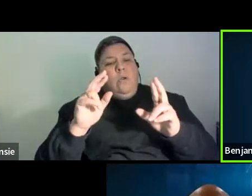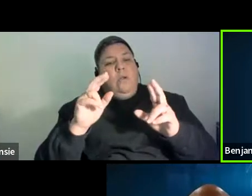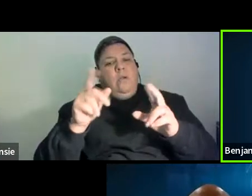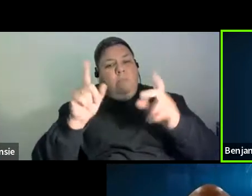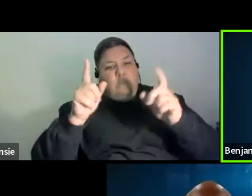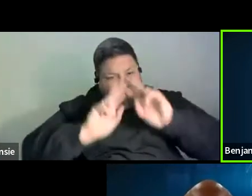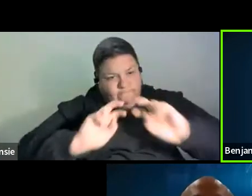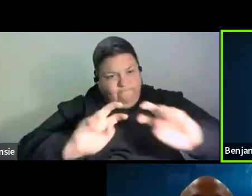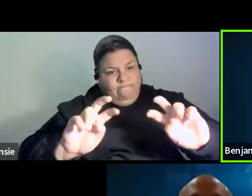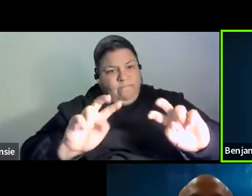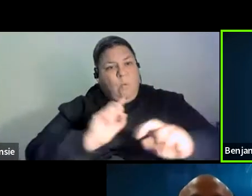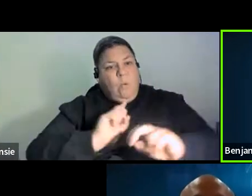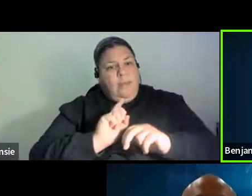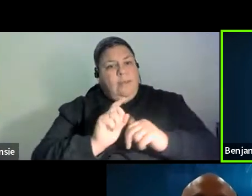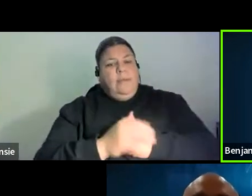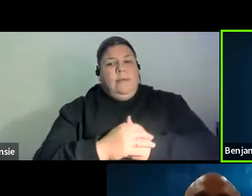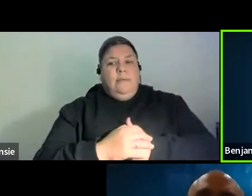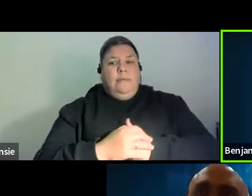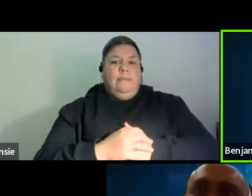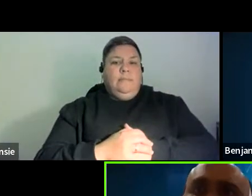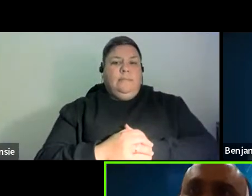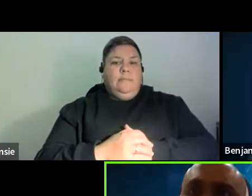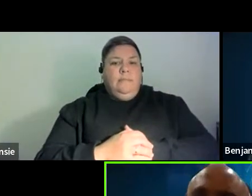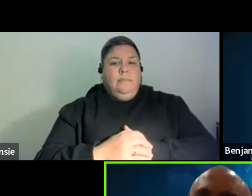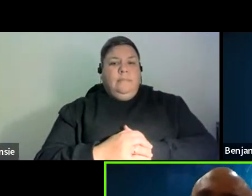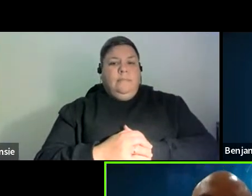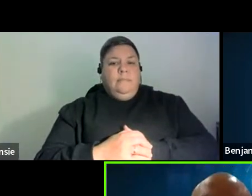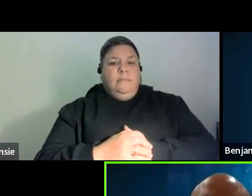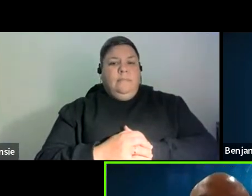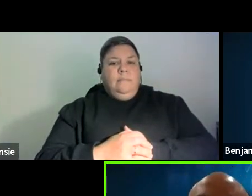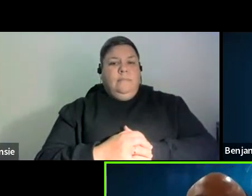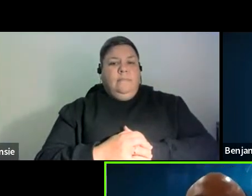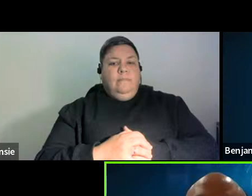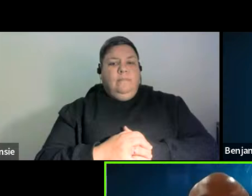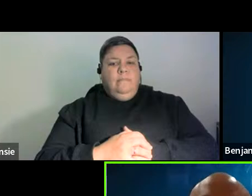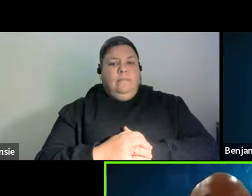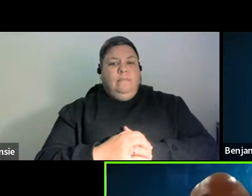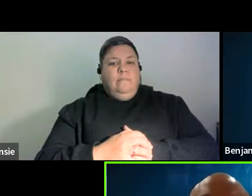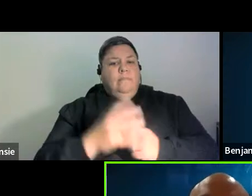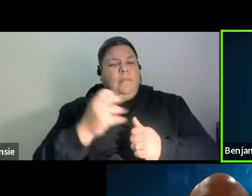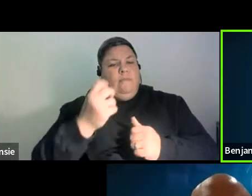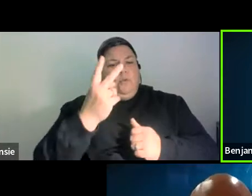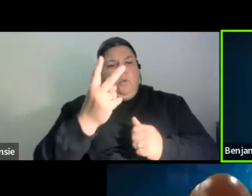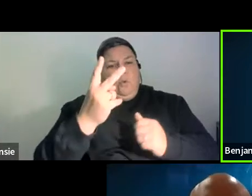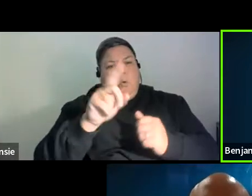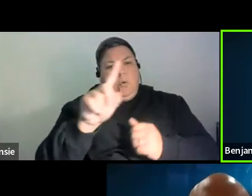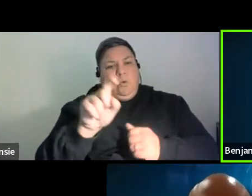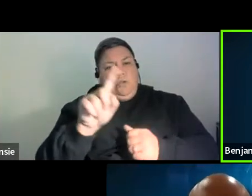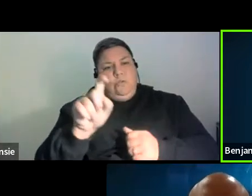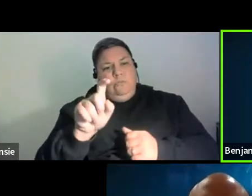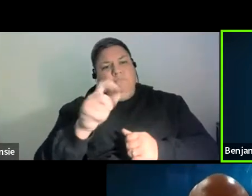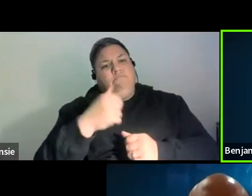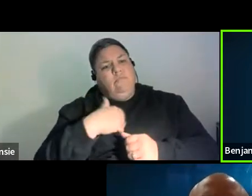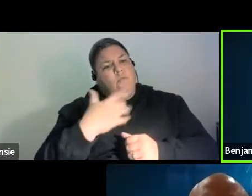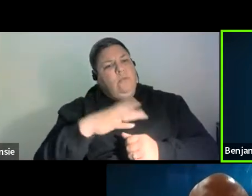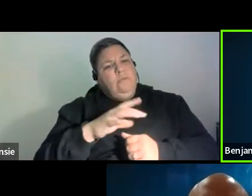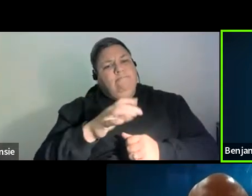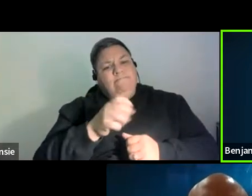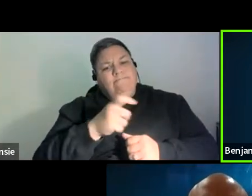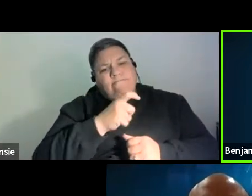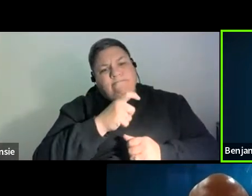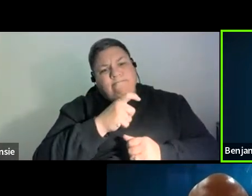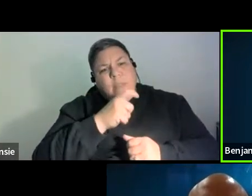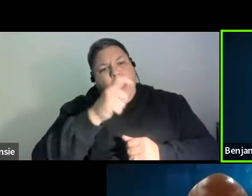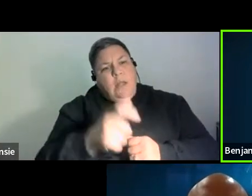you. Thank you, Martin. There is just two questions that I would also maybe like to answer. I see it's on the